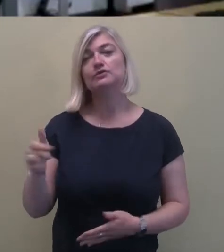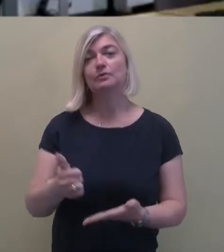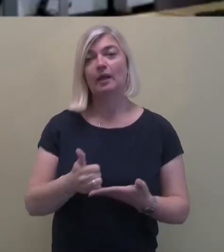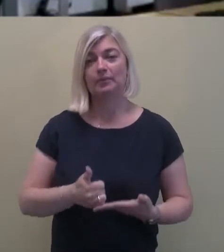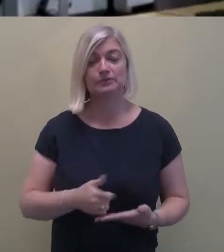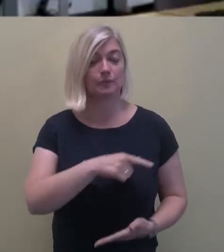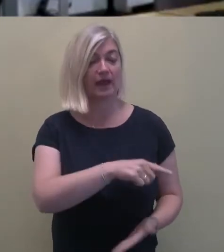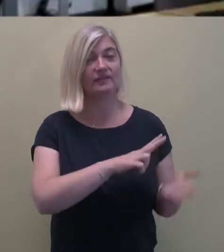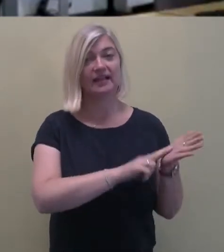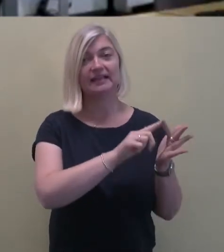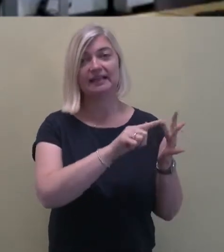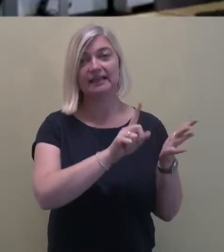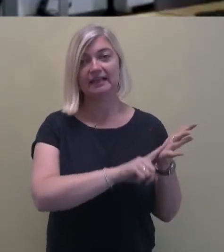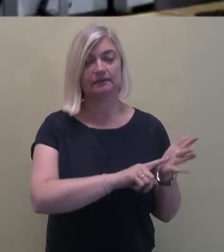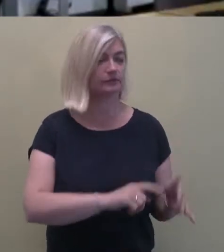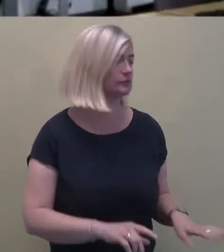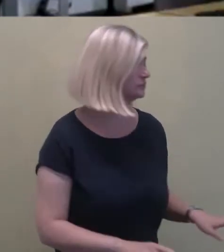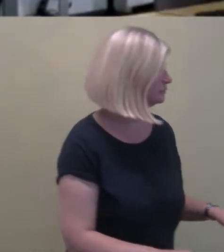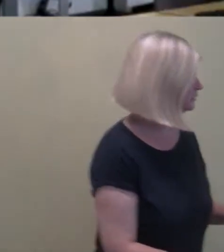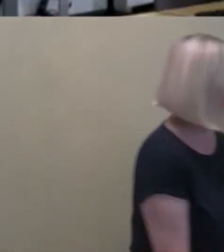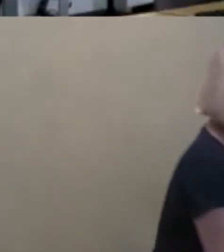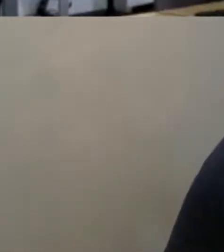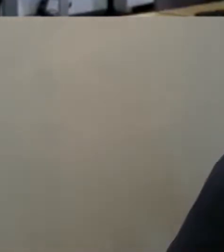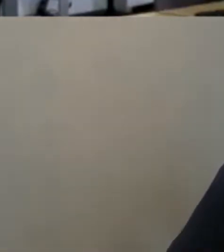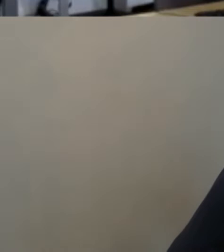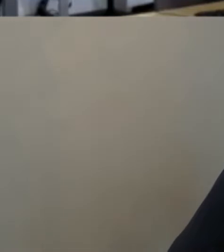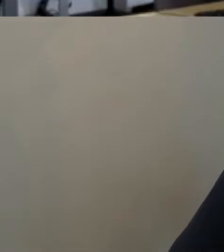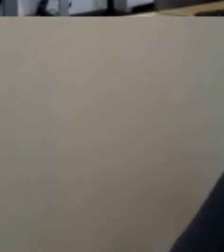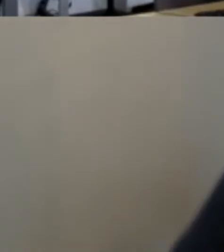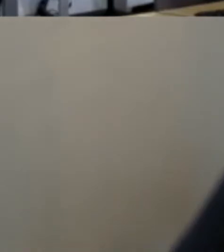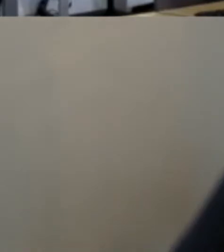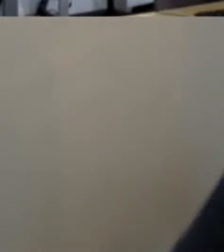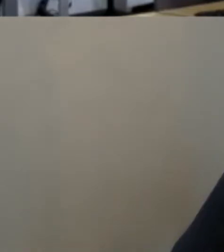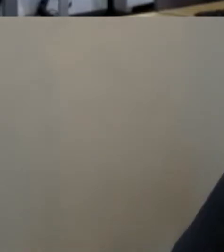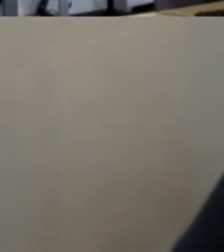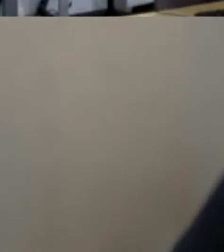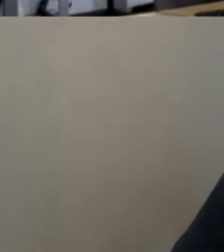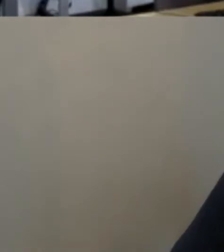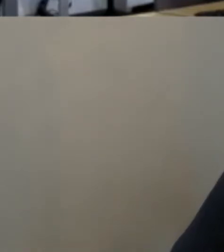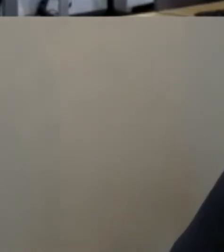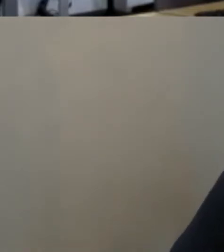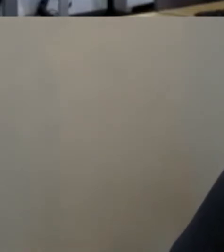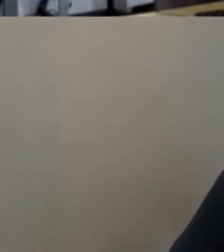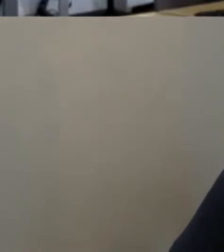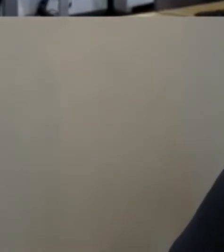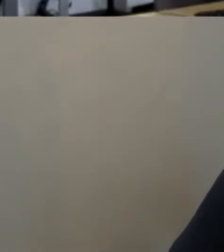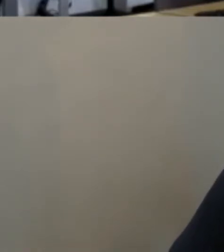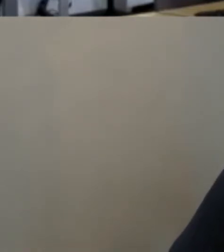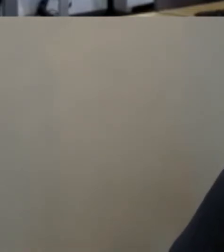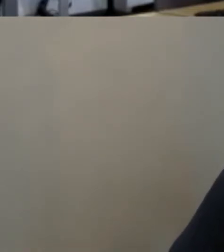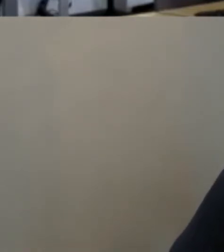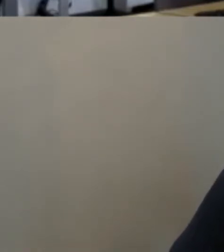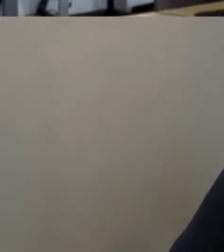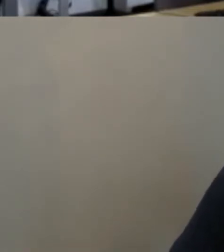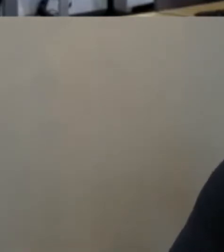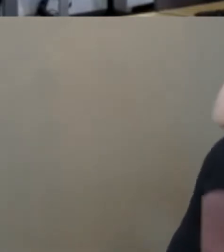on computing. We've got Neil. Neil is one of our computing lecturers on our course, on our computing courses.